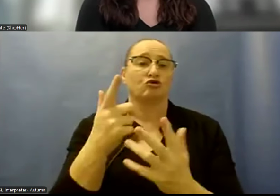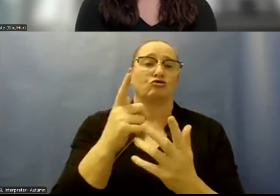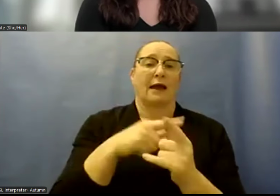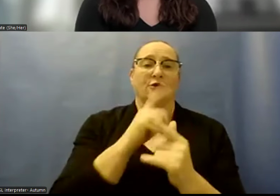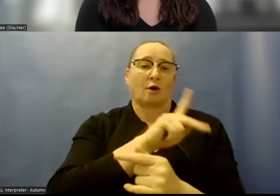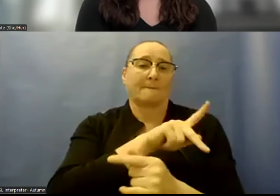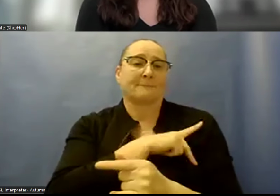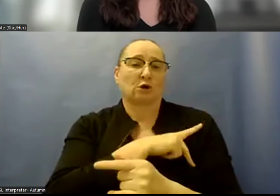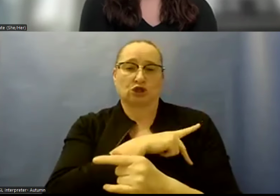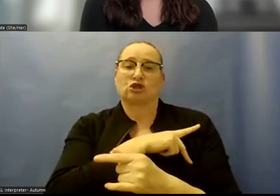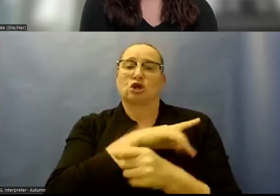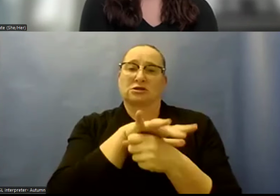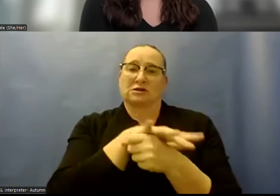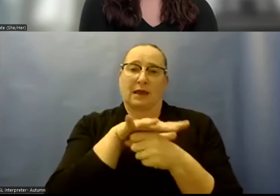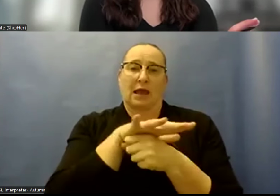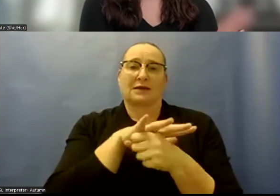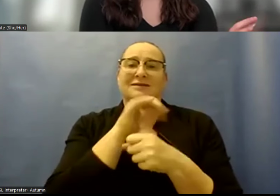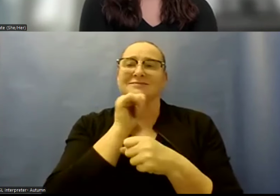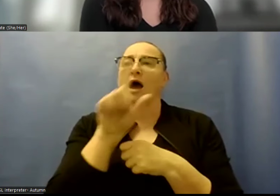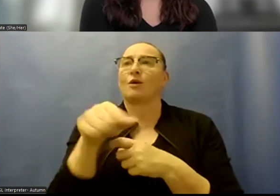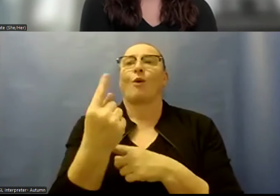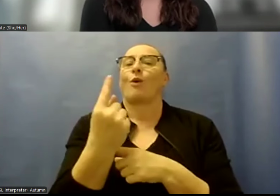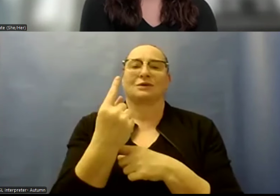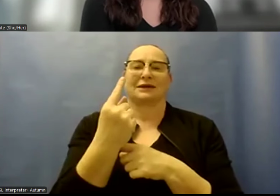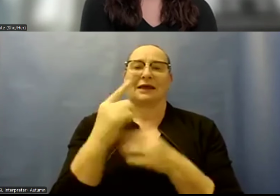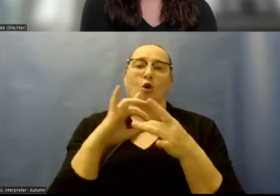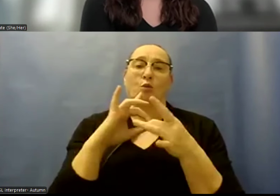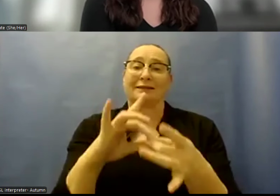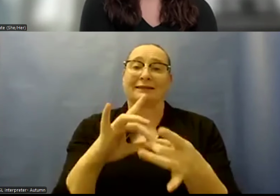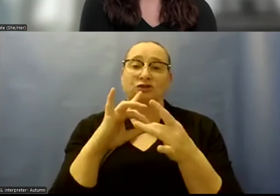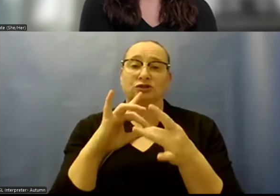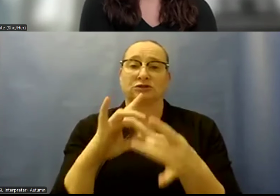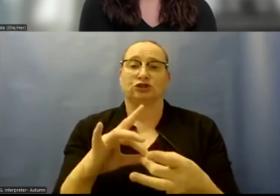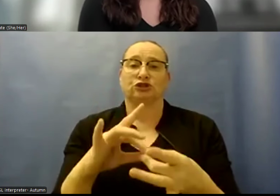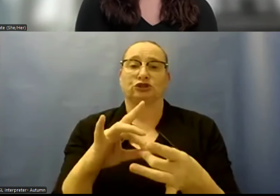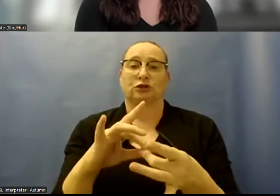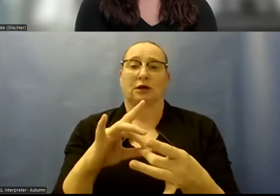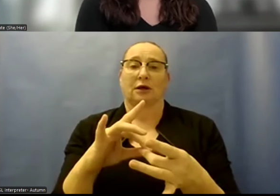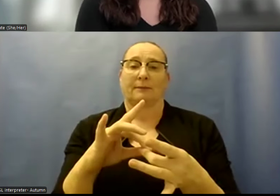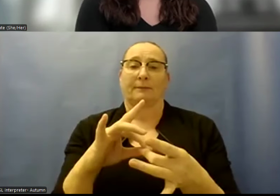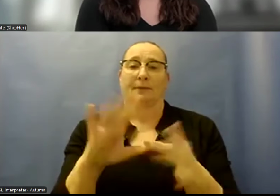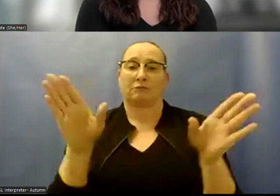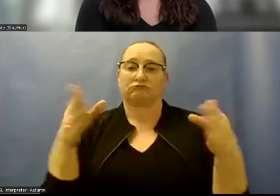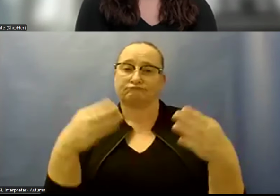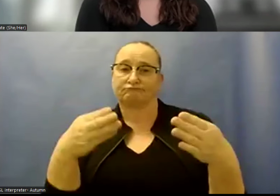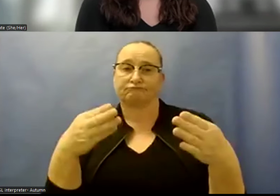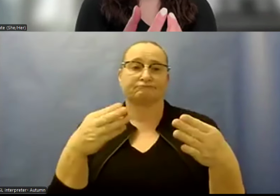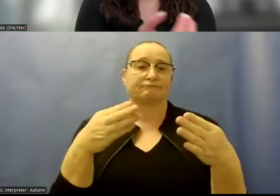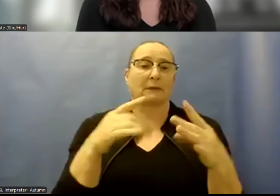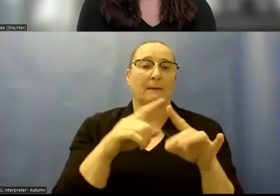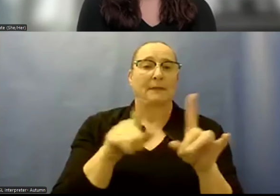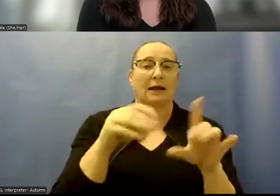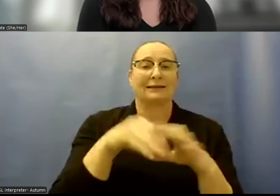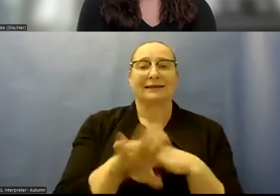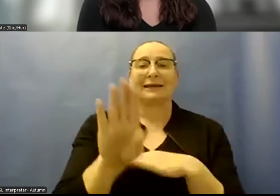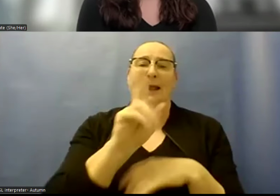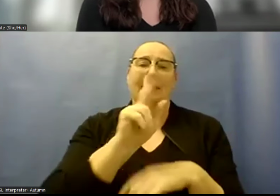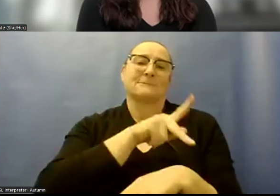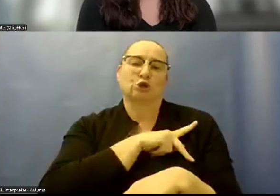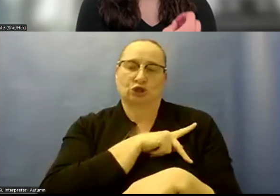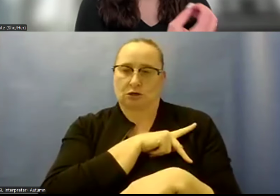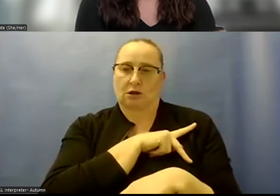space, not just in like a relationship lens, but also just in like a personal